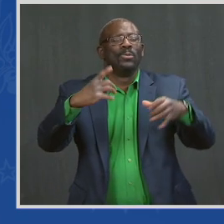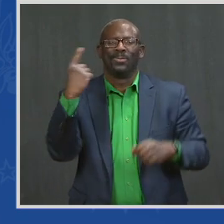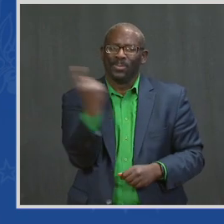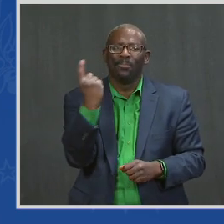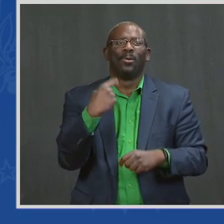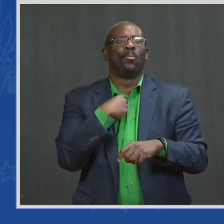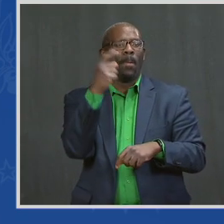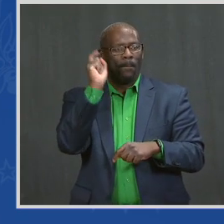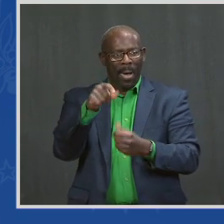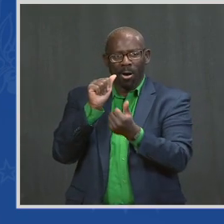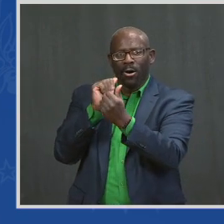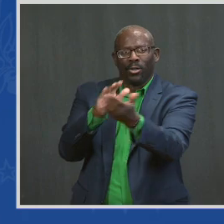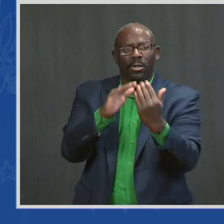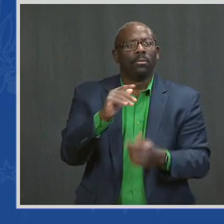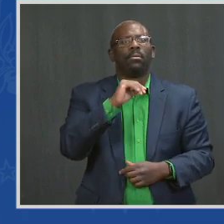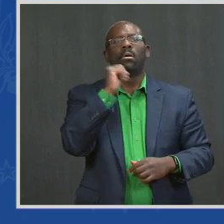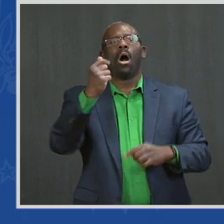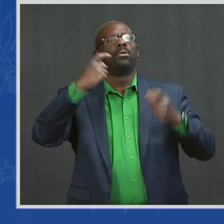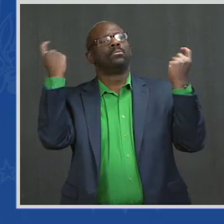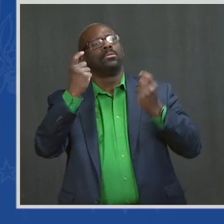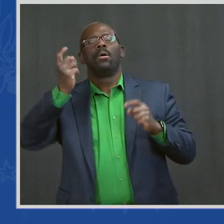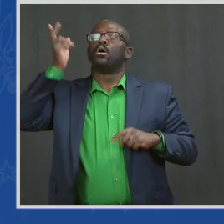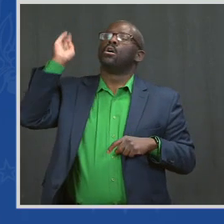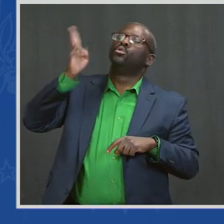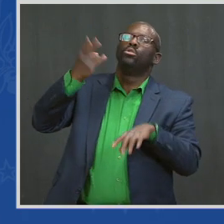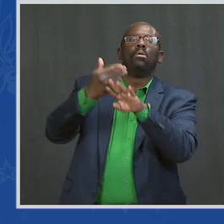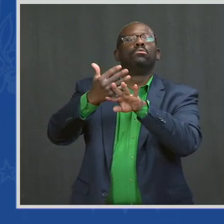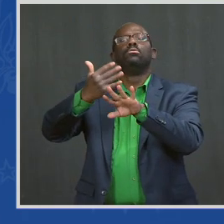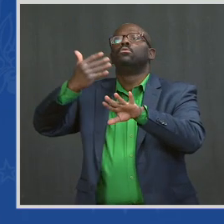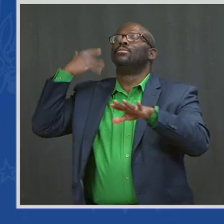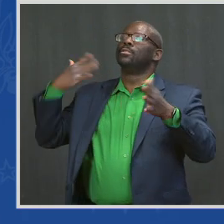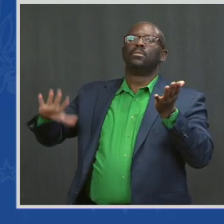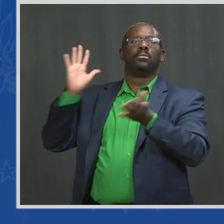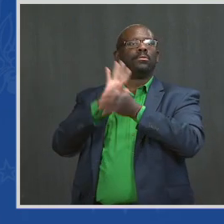the past. It calls for action today.